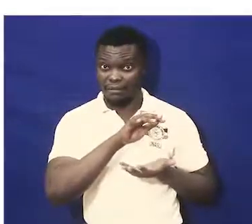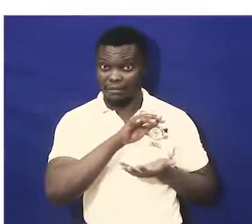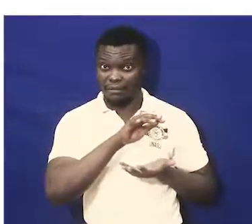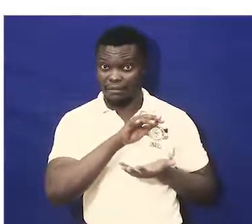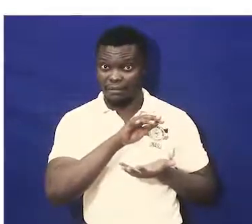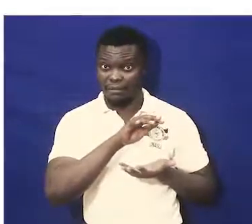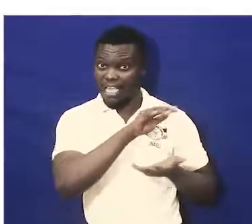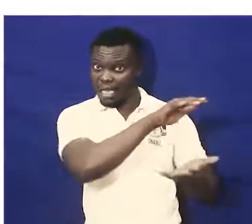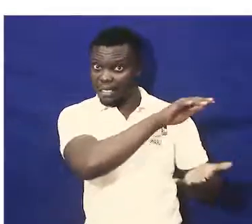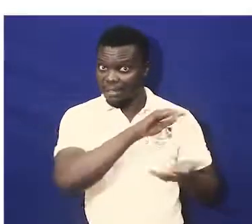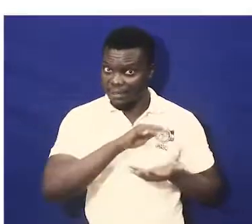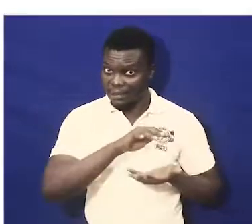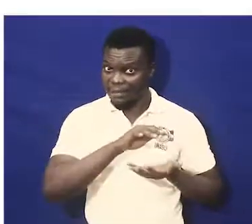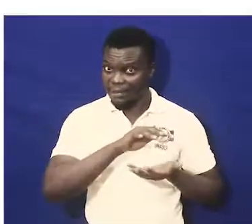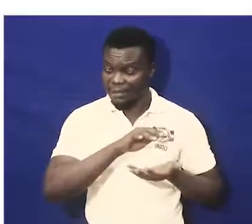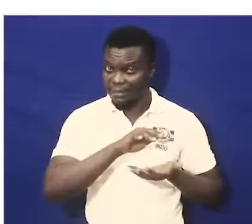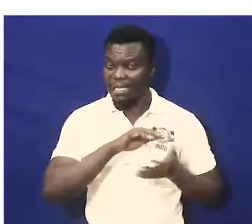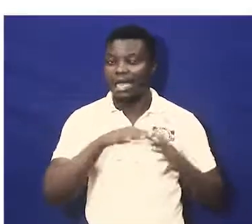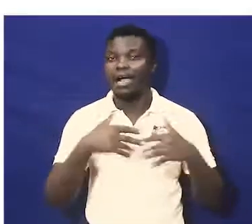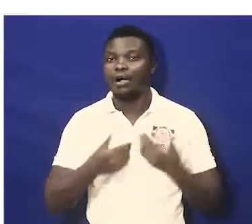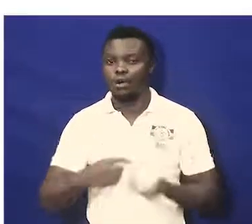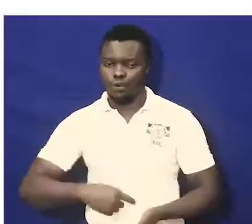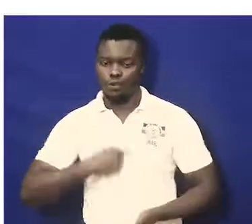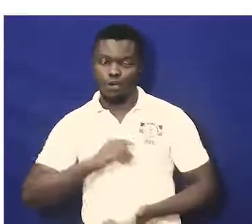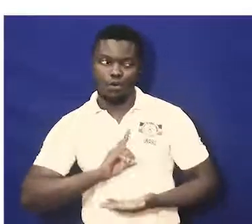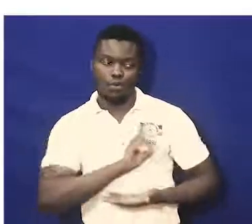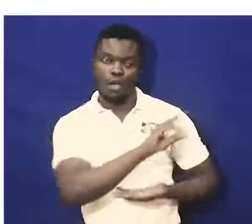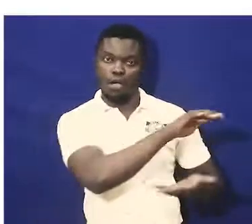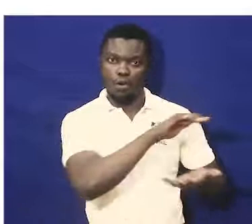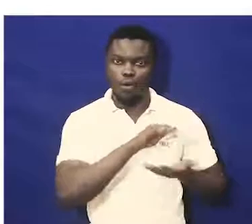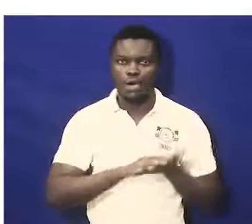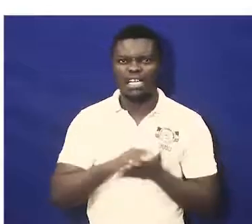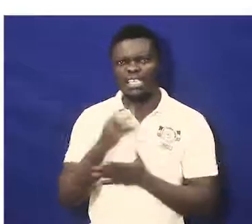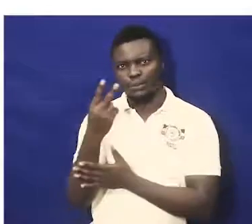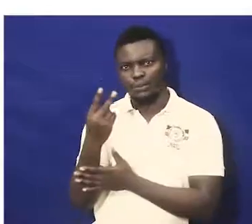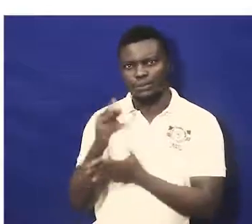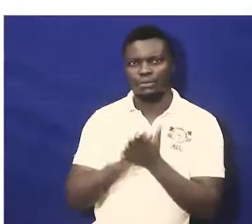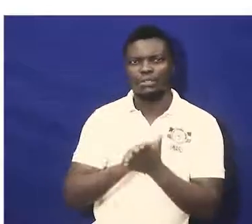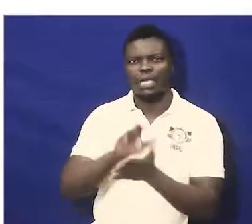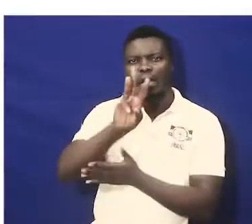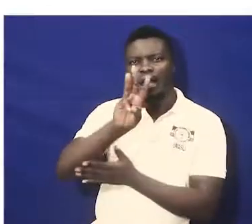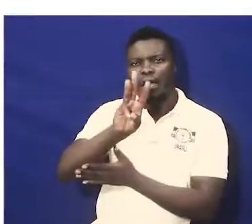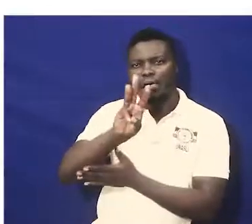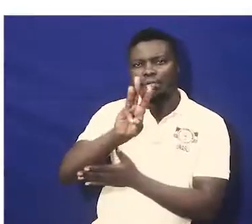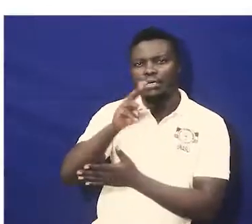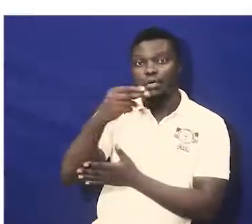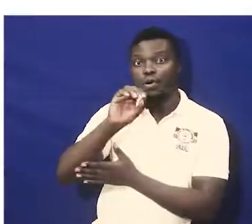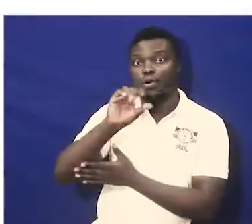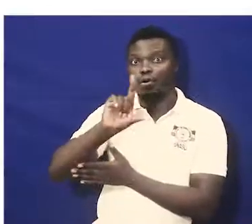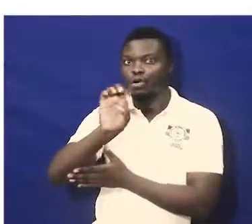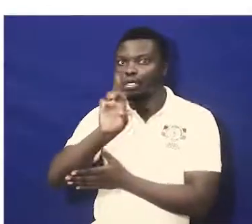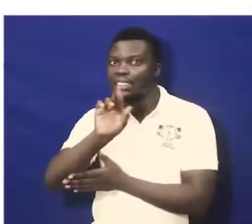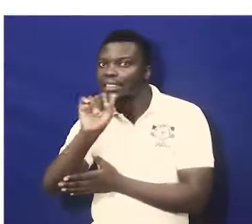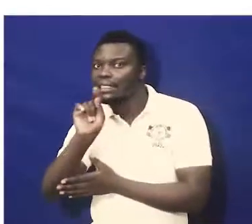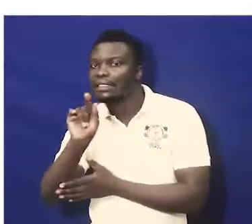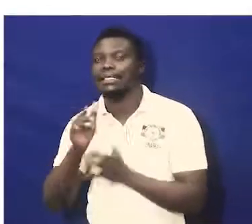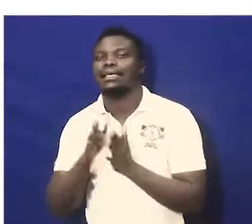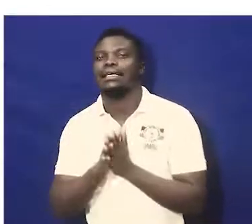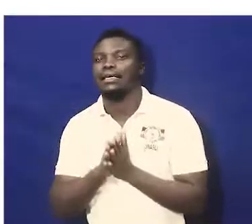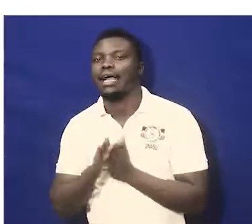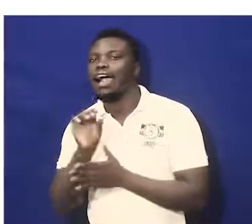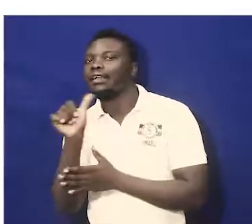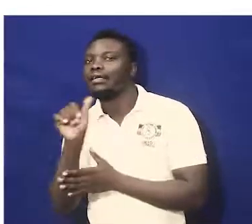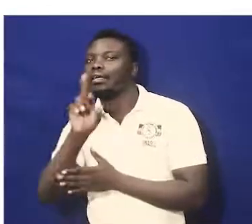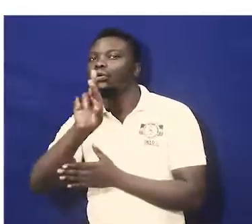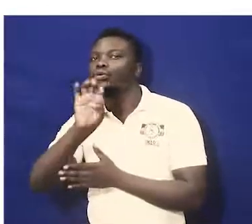and a wholesaler. We learned that a retailer is a person